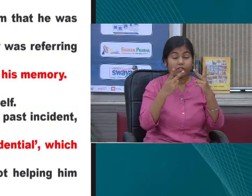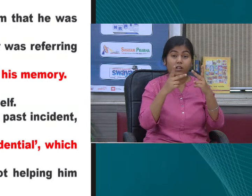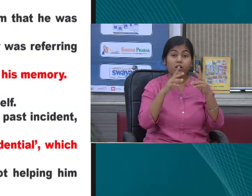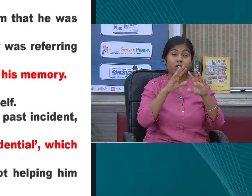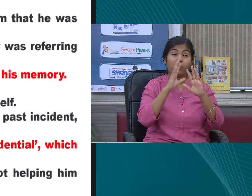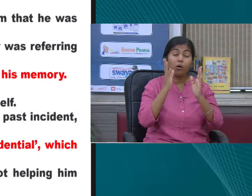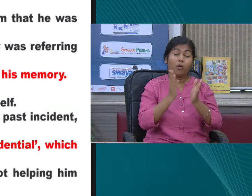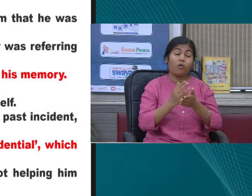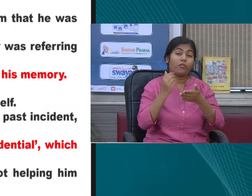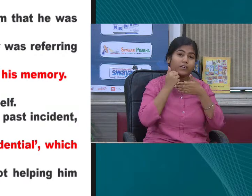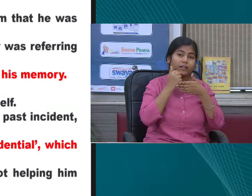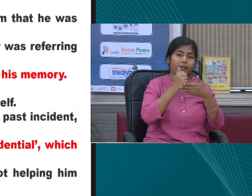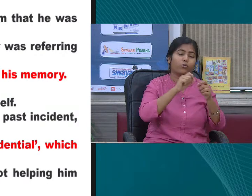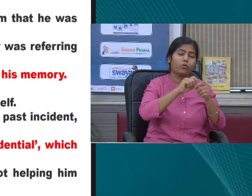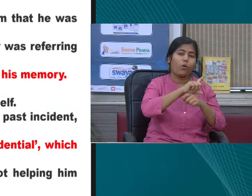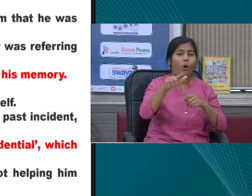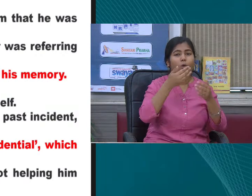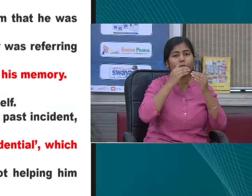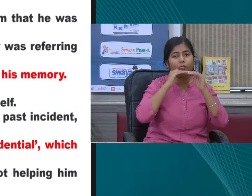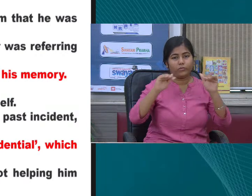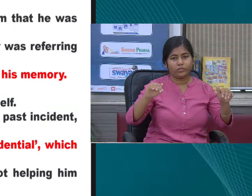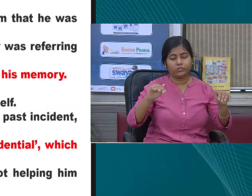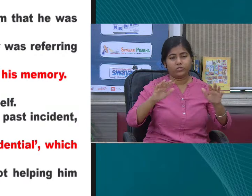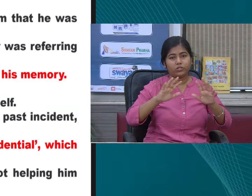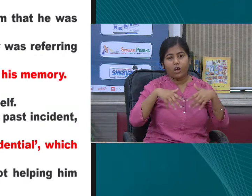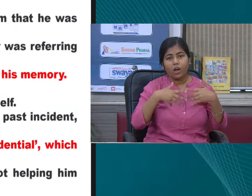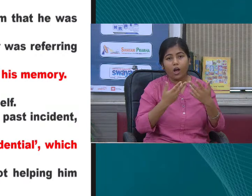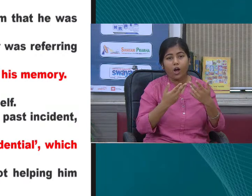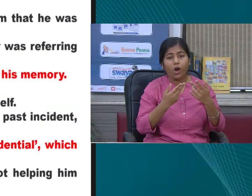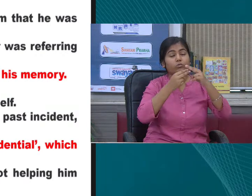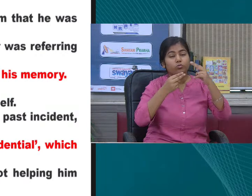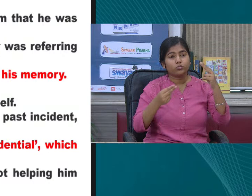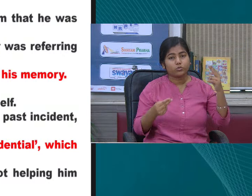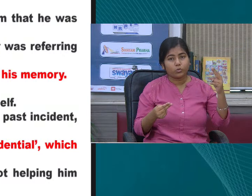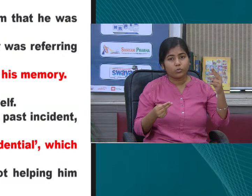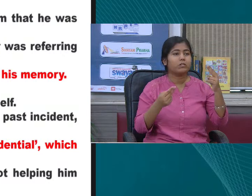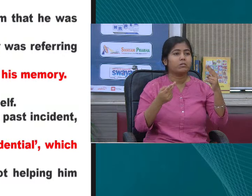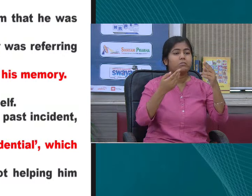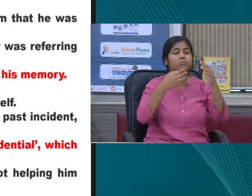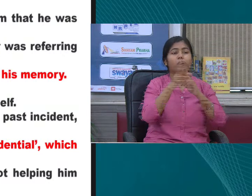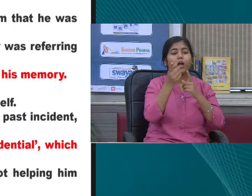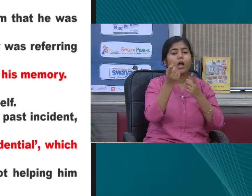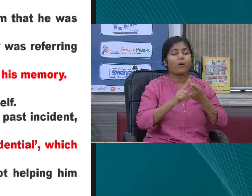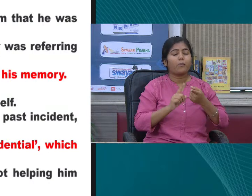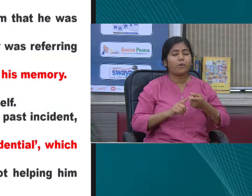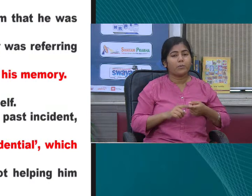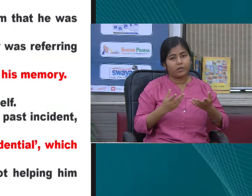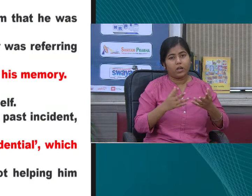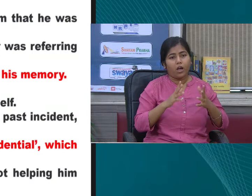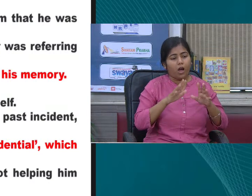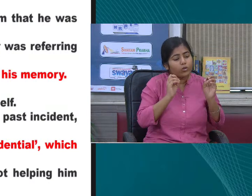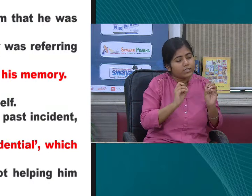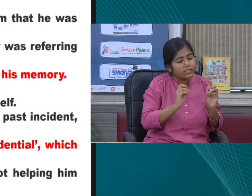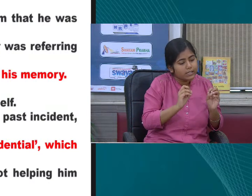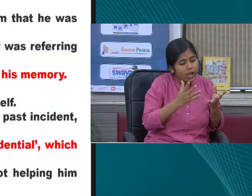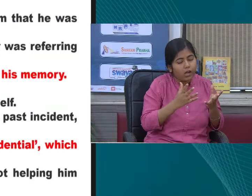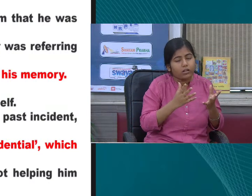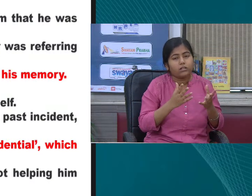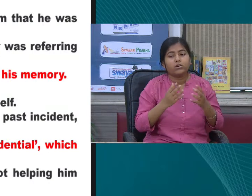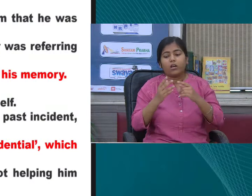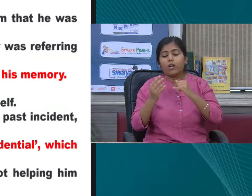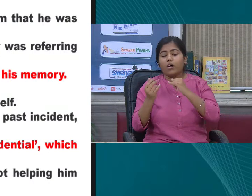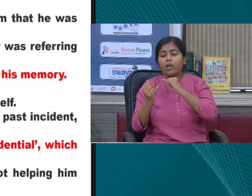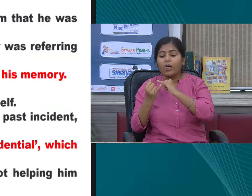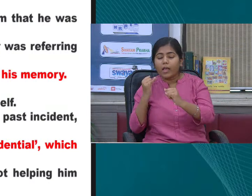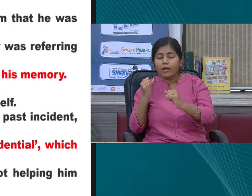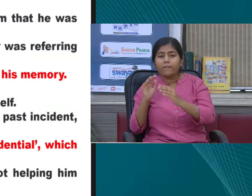help for all my learners, that how this story goes, how it starts and how it ends. Because